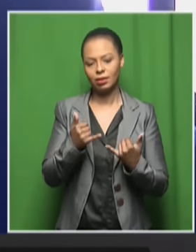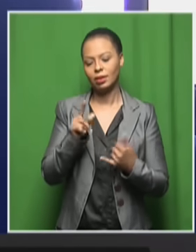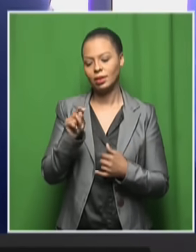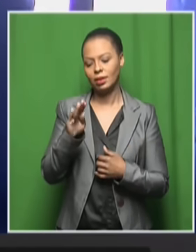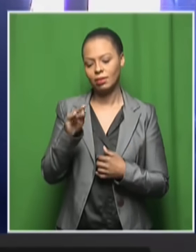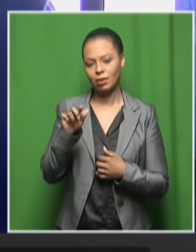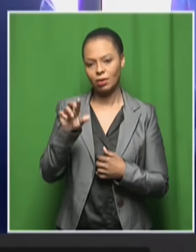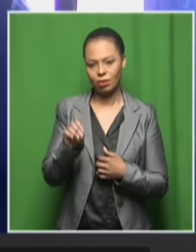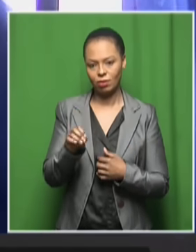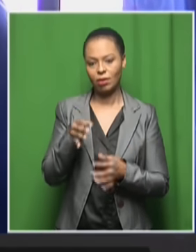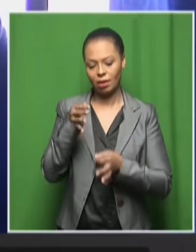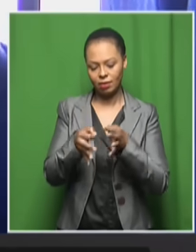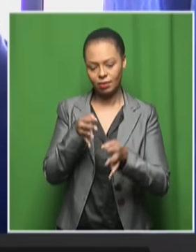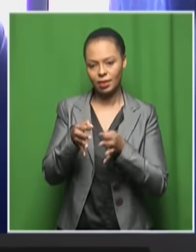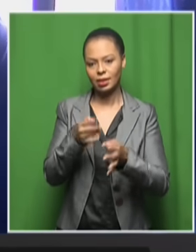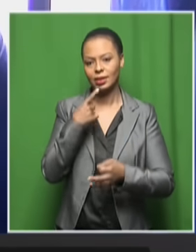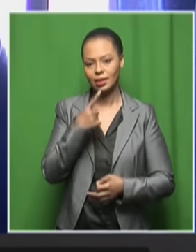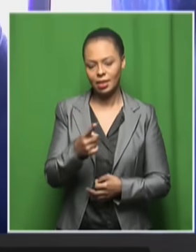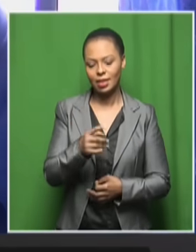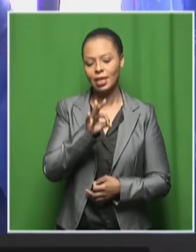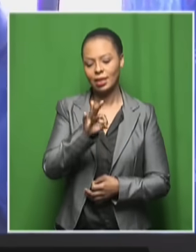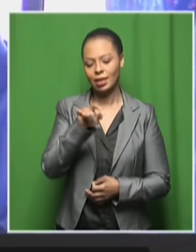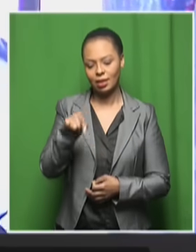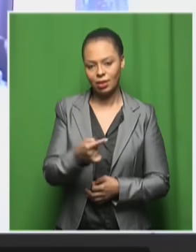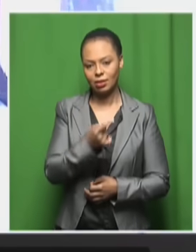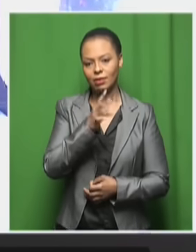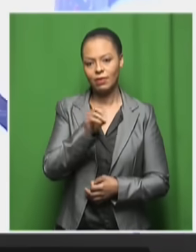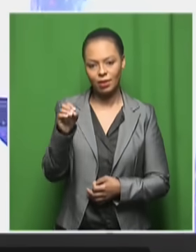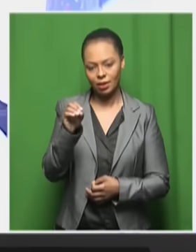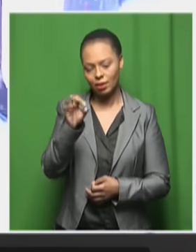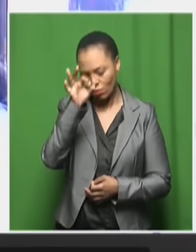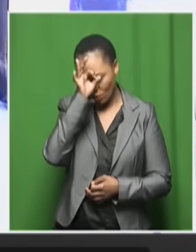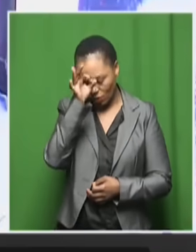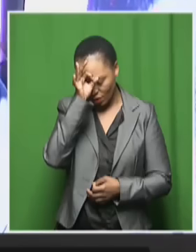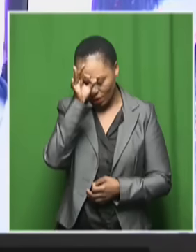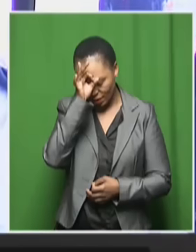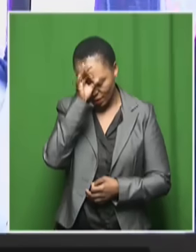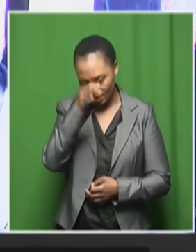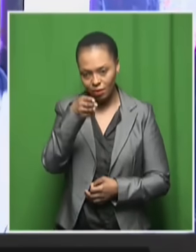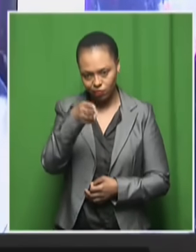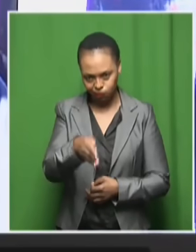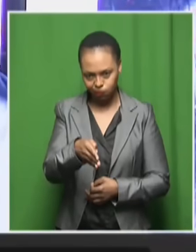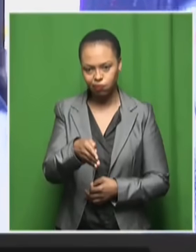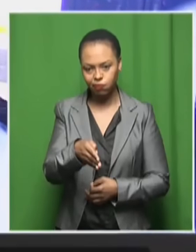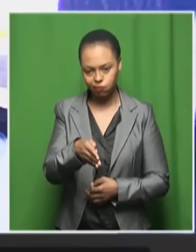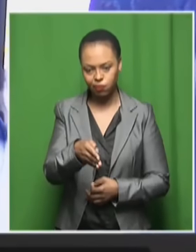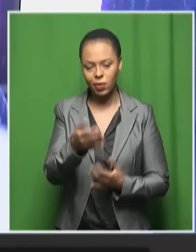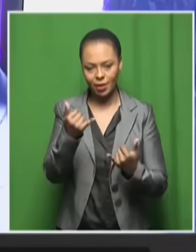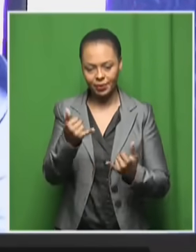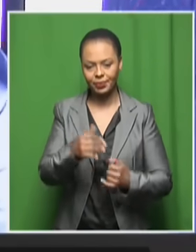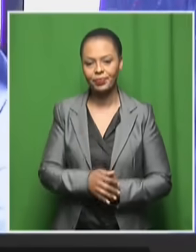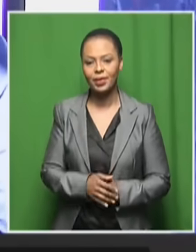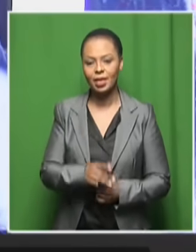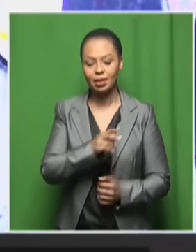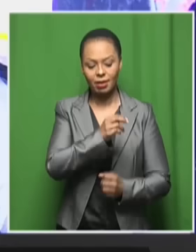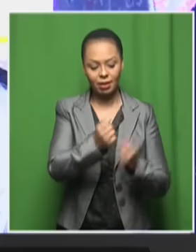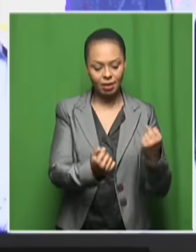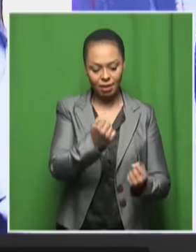did mention that they have deployed 3,500 police officers. So once you park here, you have to introduce